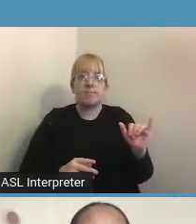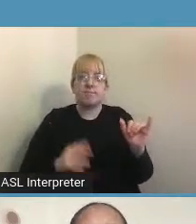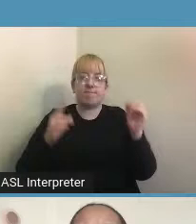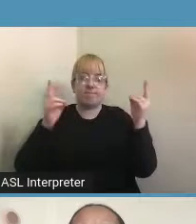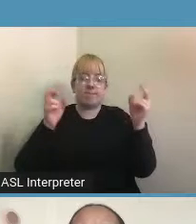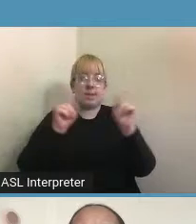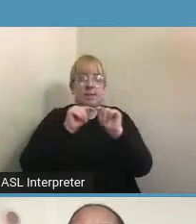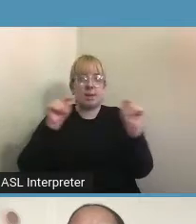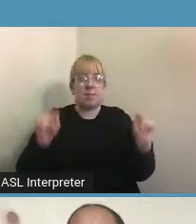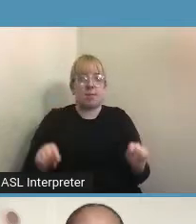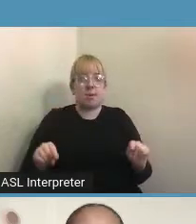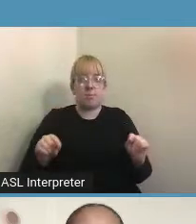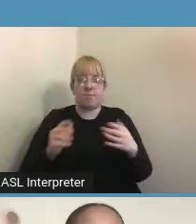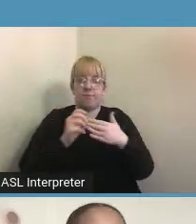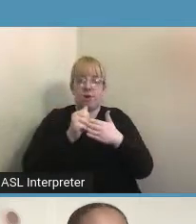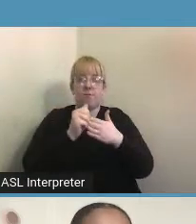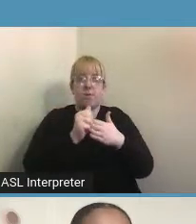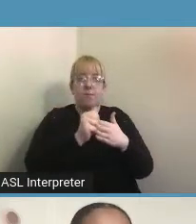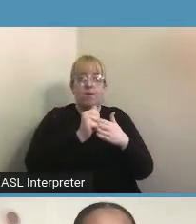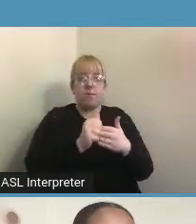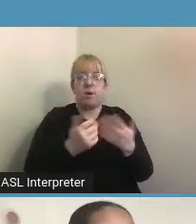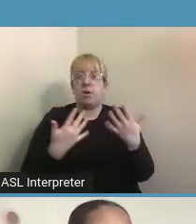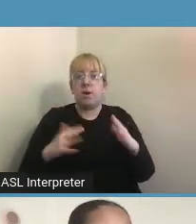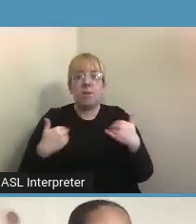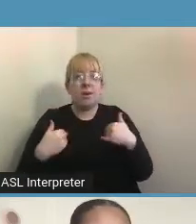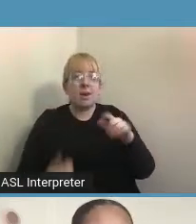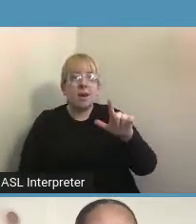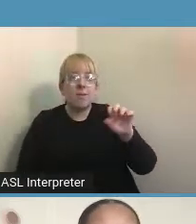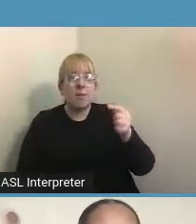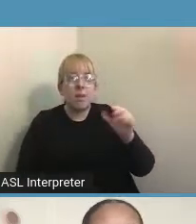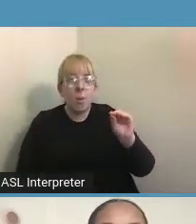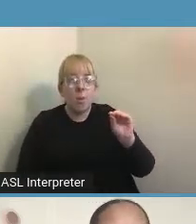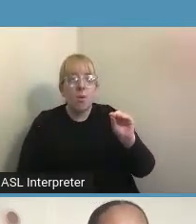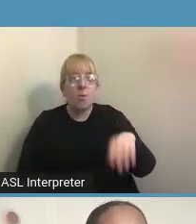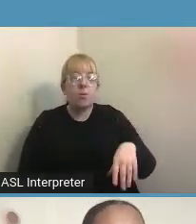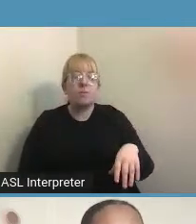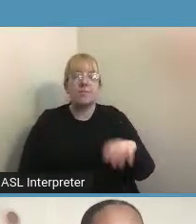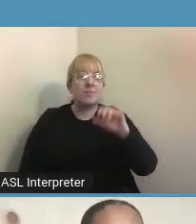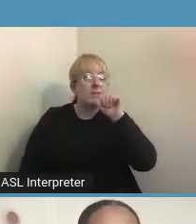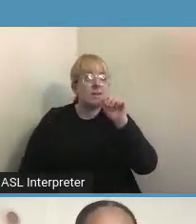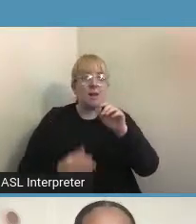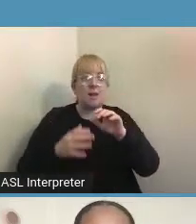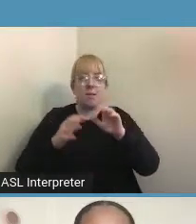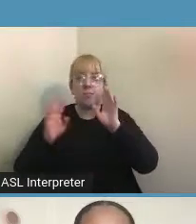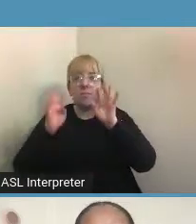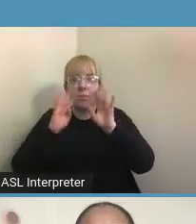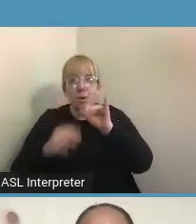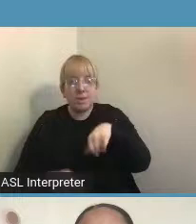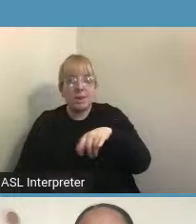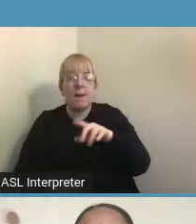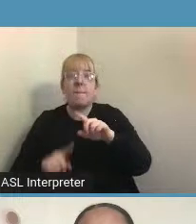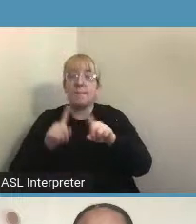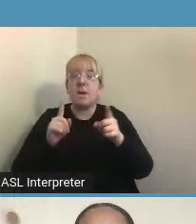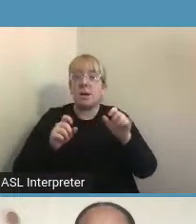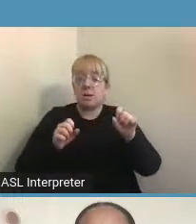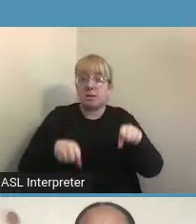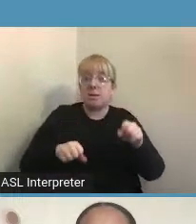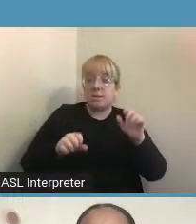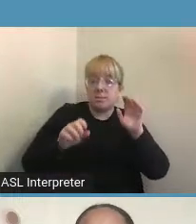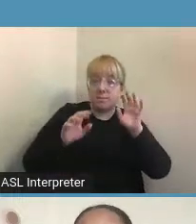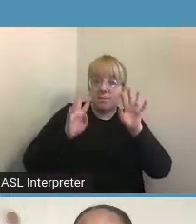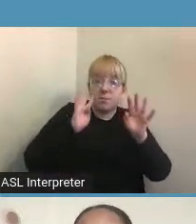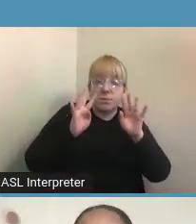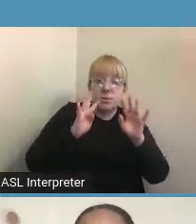right? You already have logos, so you're not creating those. But what you are creating is a special look and